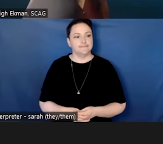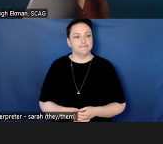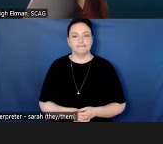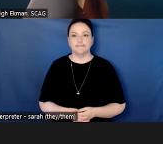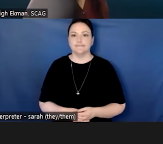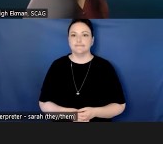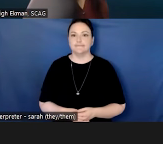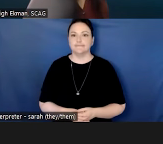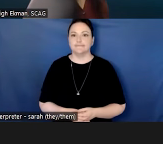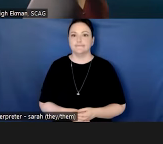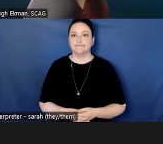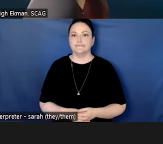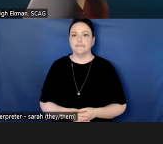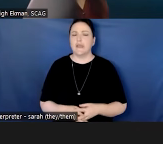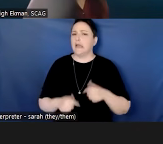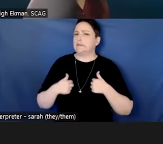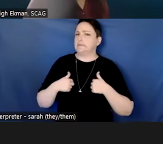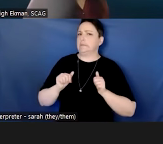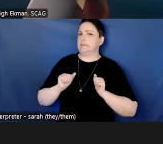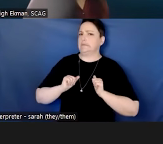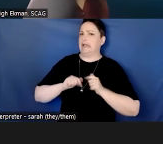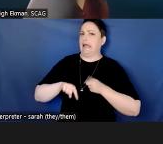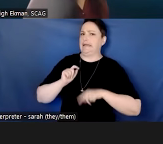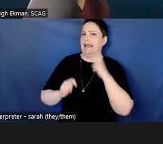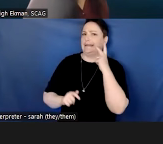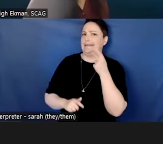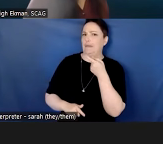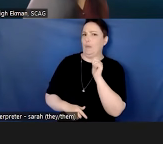Oh, I'm not able to see the poll. Sorry.